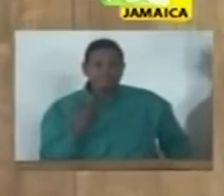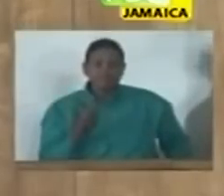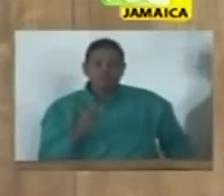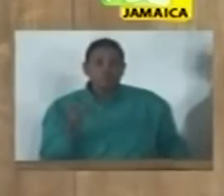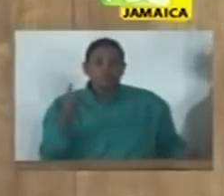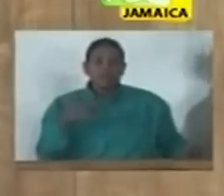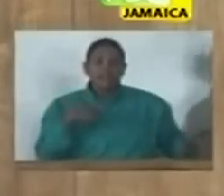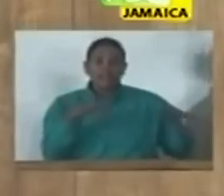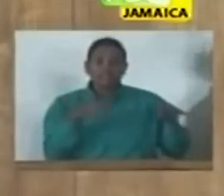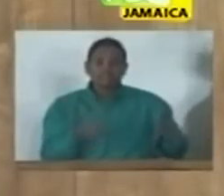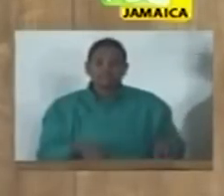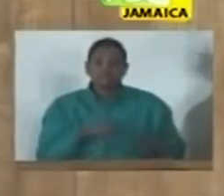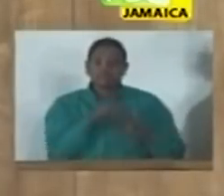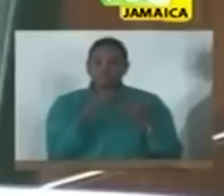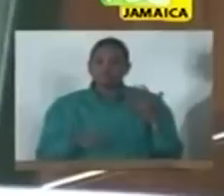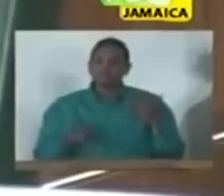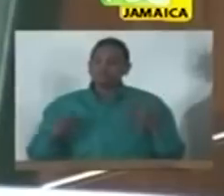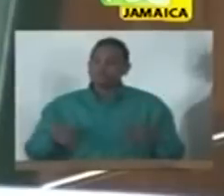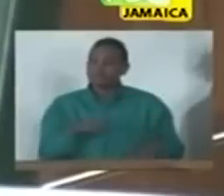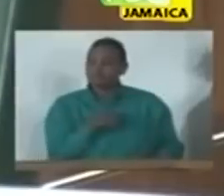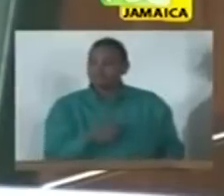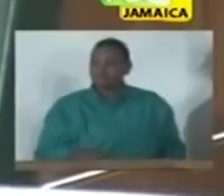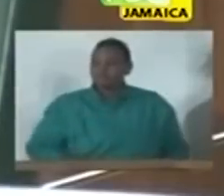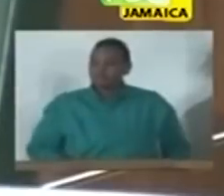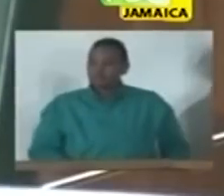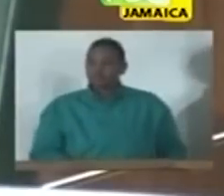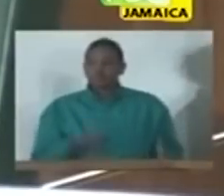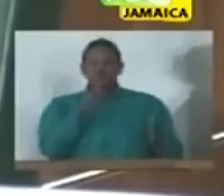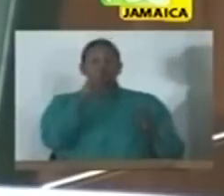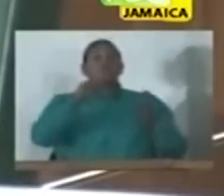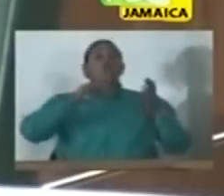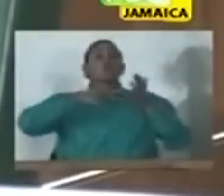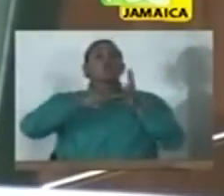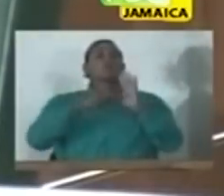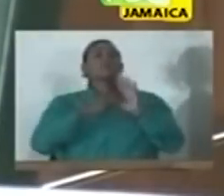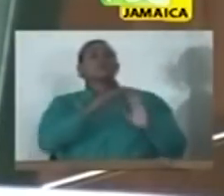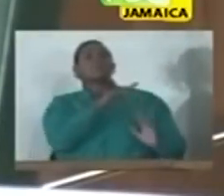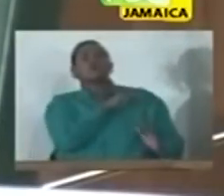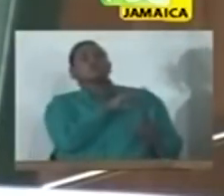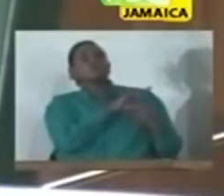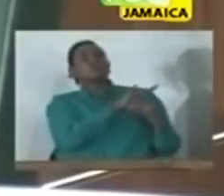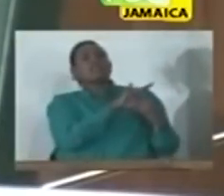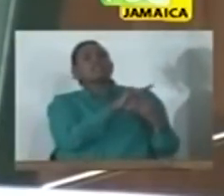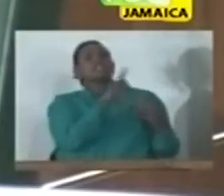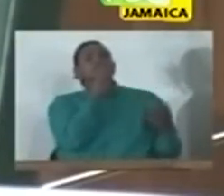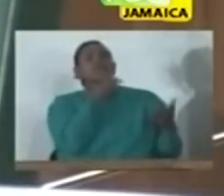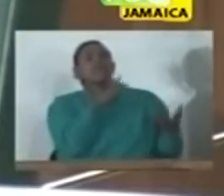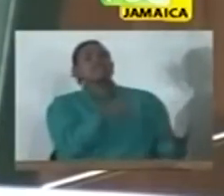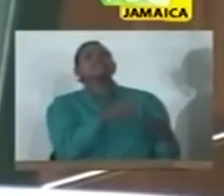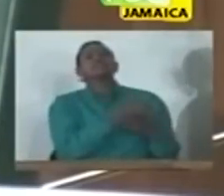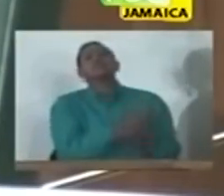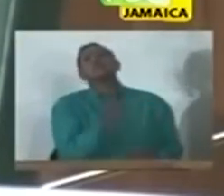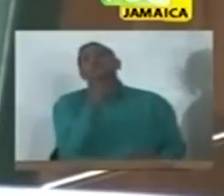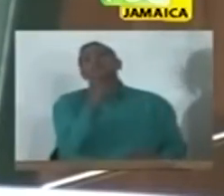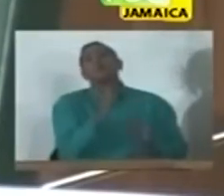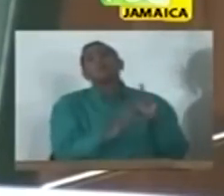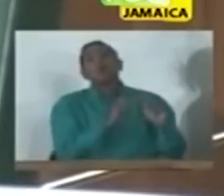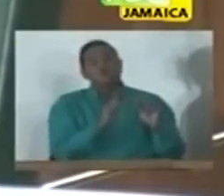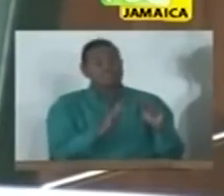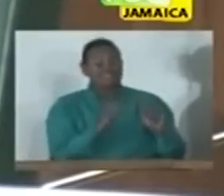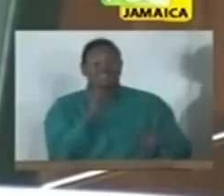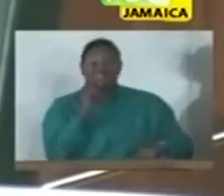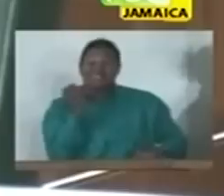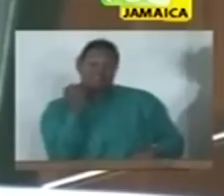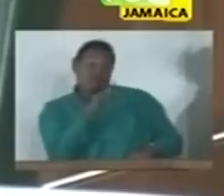has explained this to us. But what does it mean? And a personal relationship also exists between two persons if a